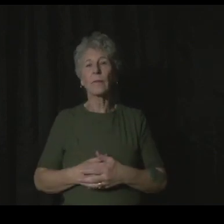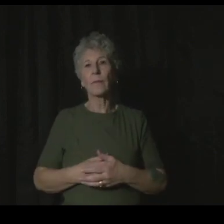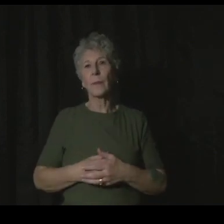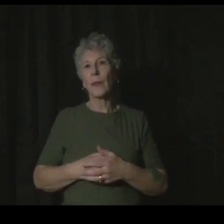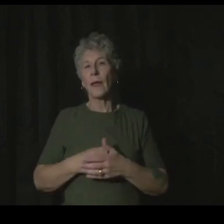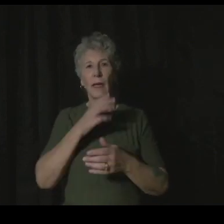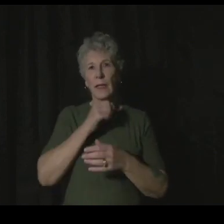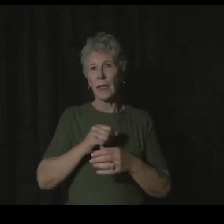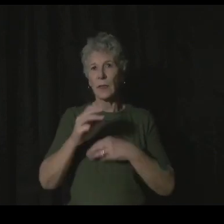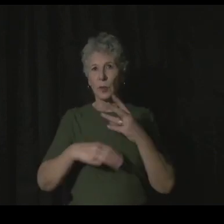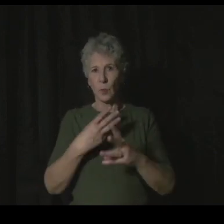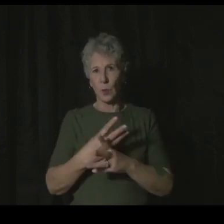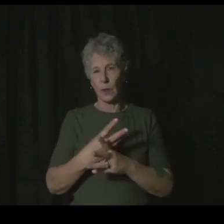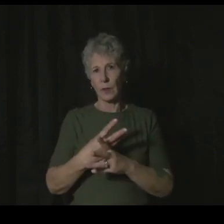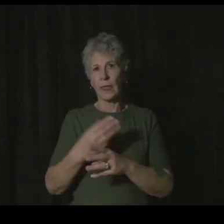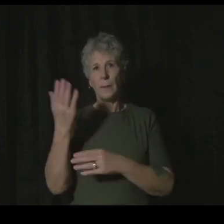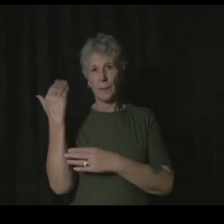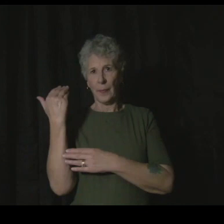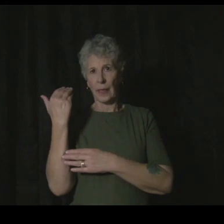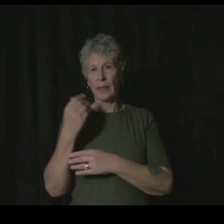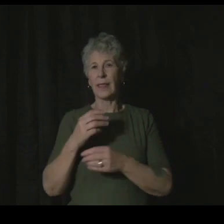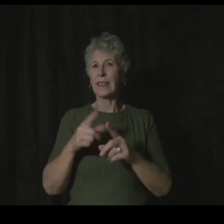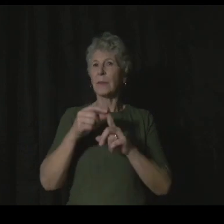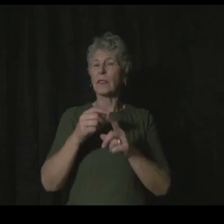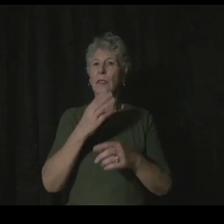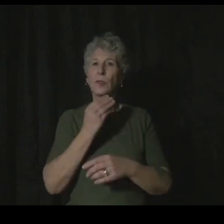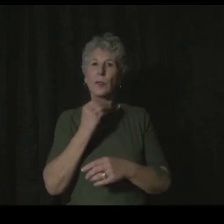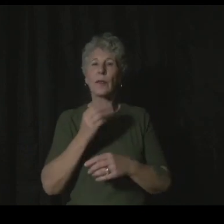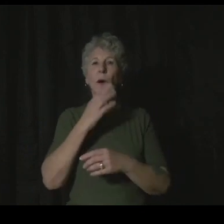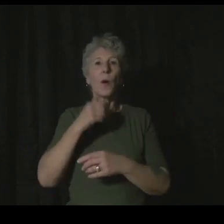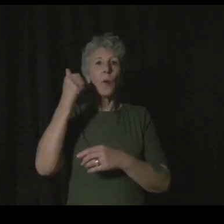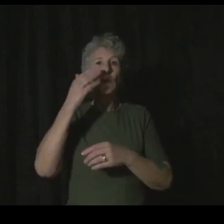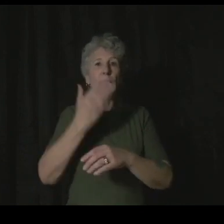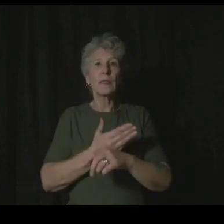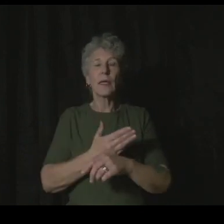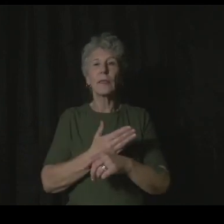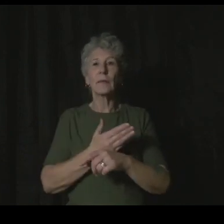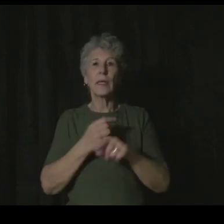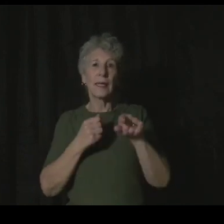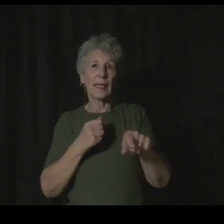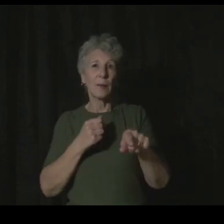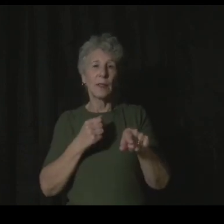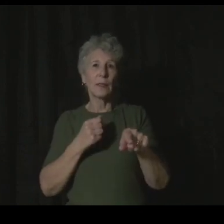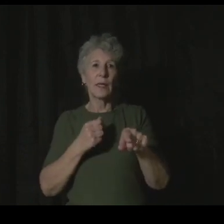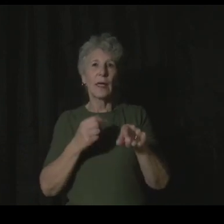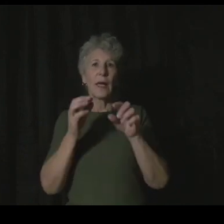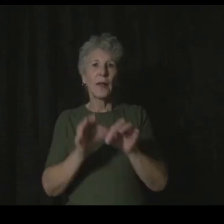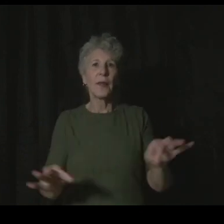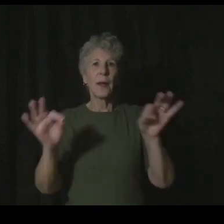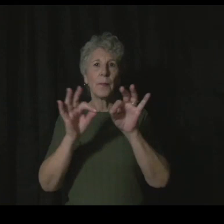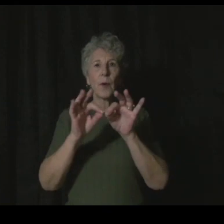And in the ancient world, and especially in Judaism, the eldest son was the primogeniture.